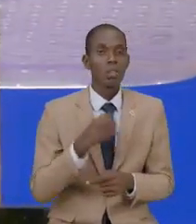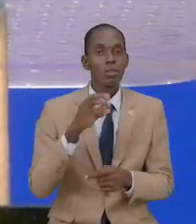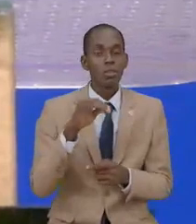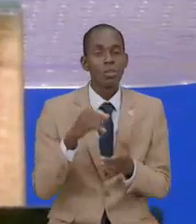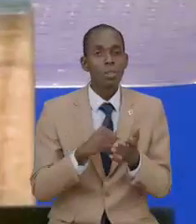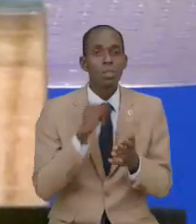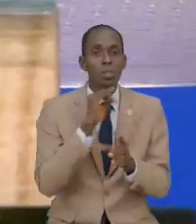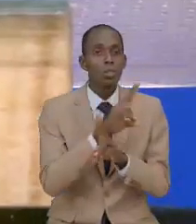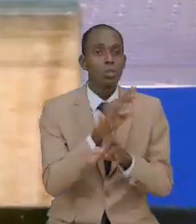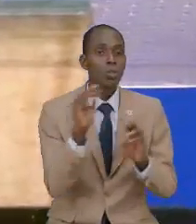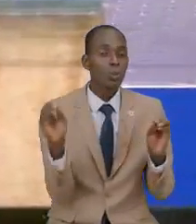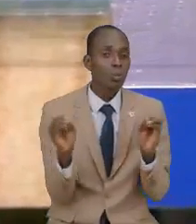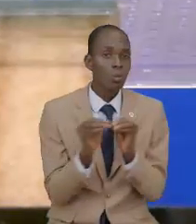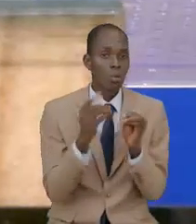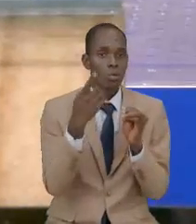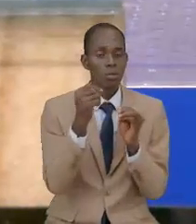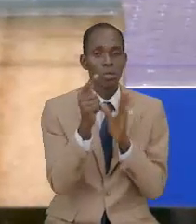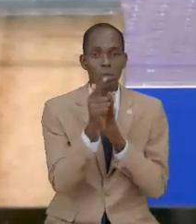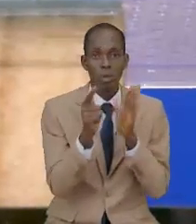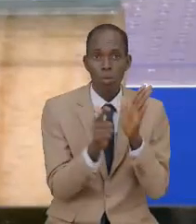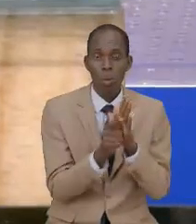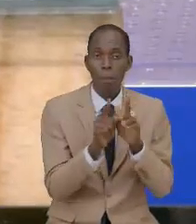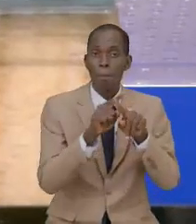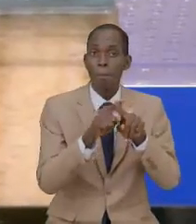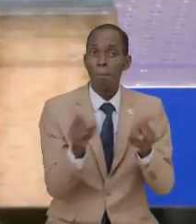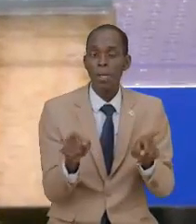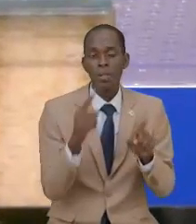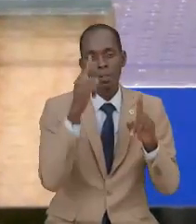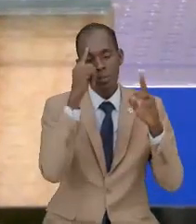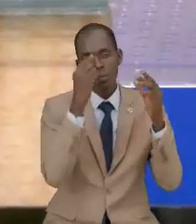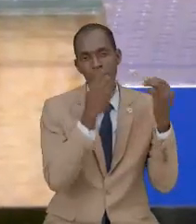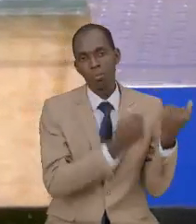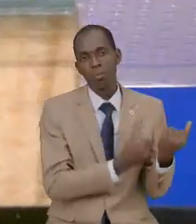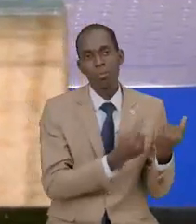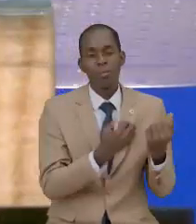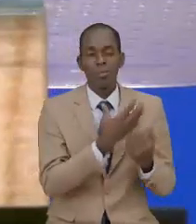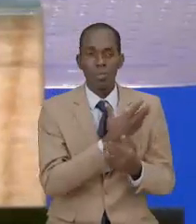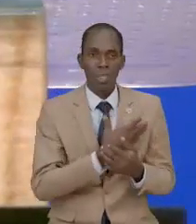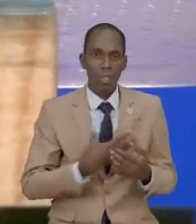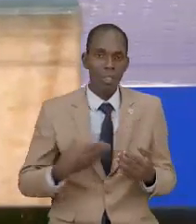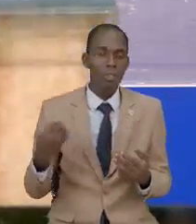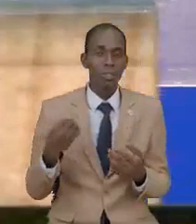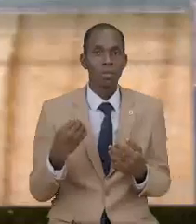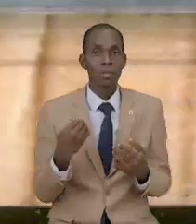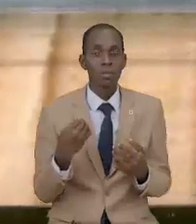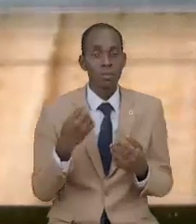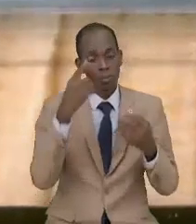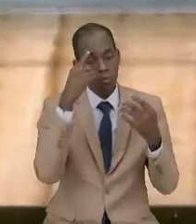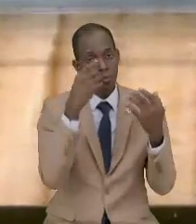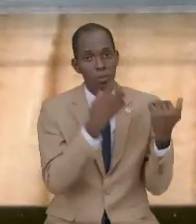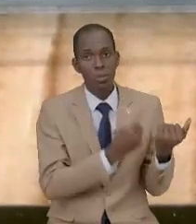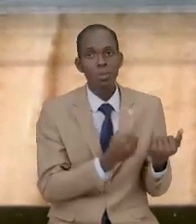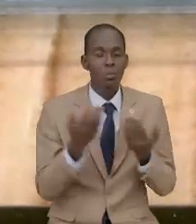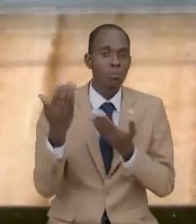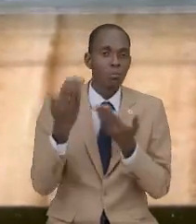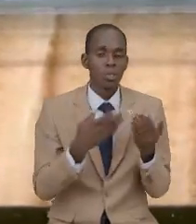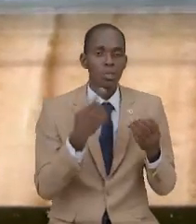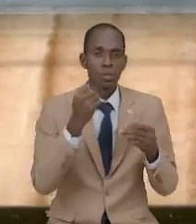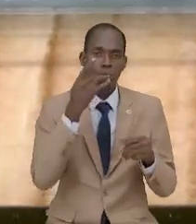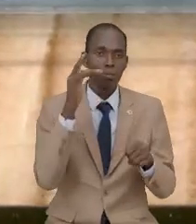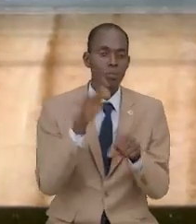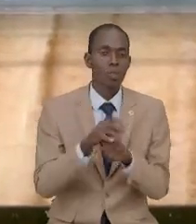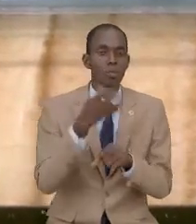more the law, but faith. And faith deals with the promises of